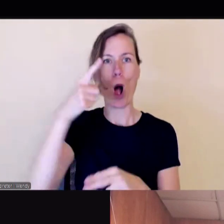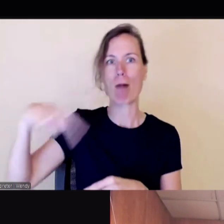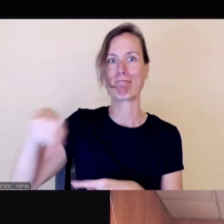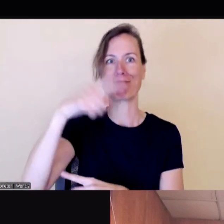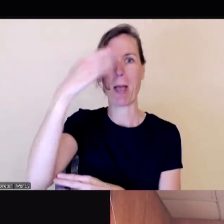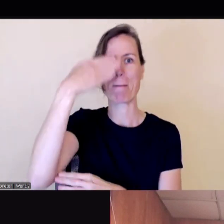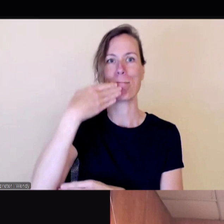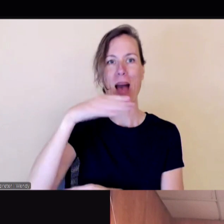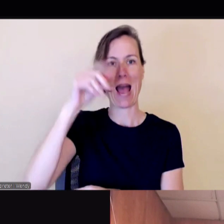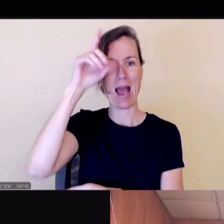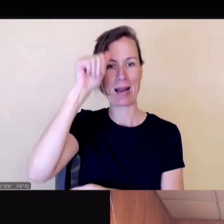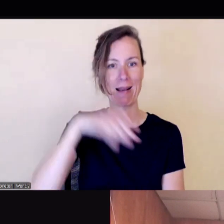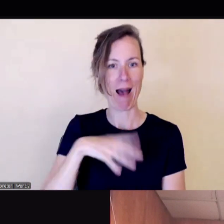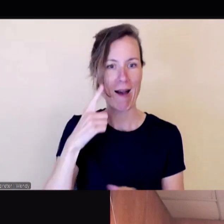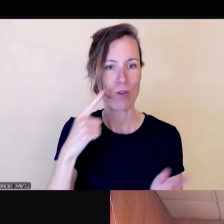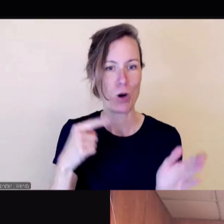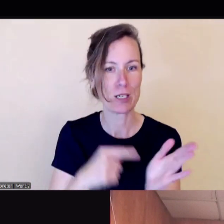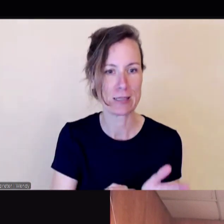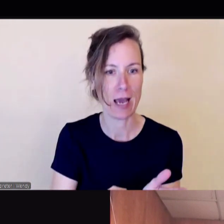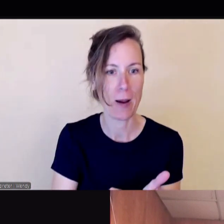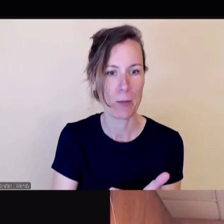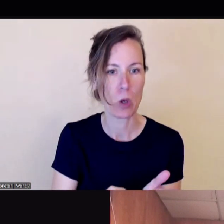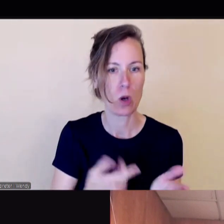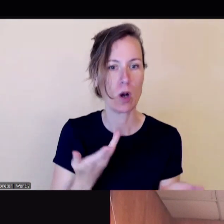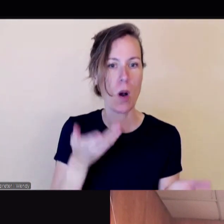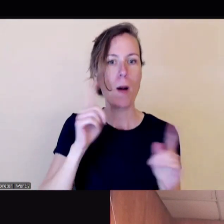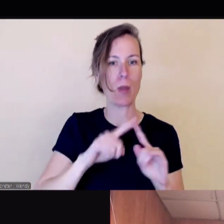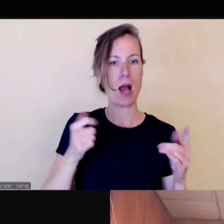mean the business would need to choose to attend.